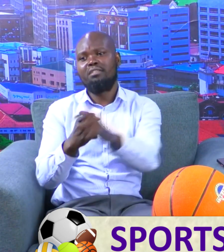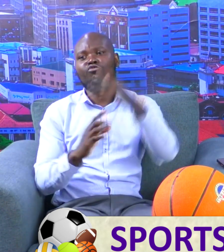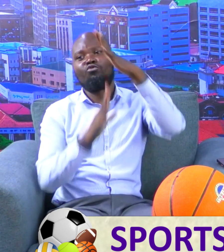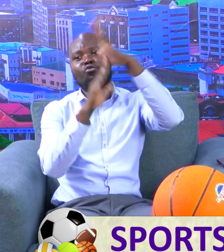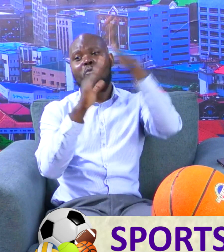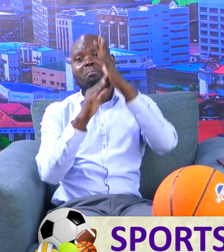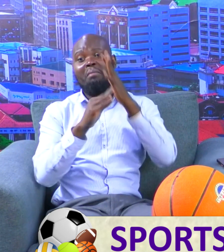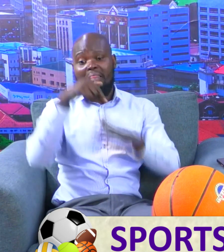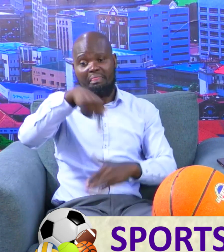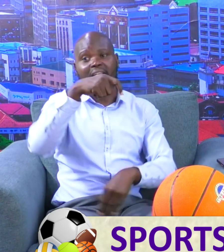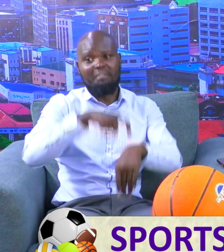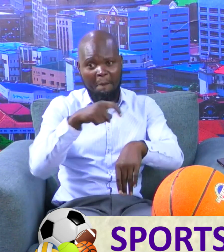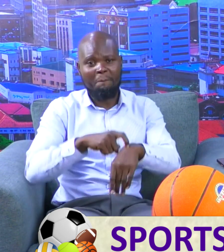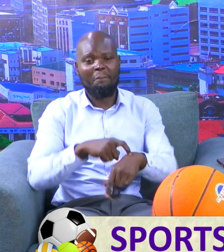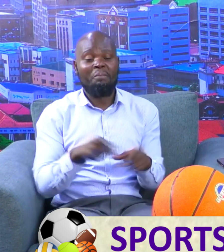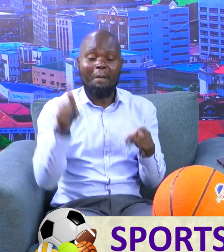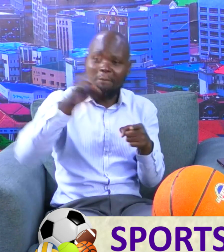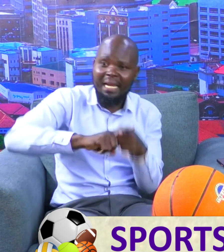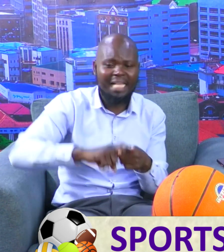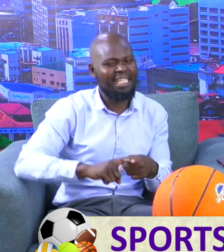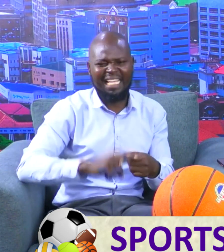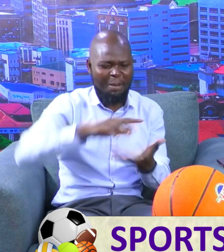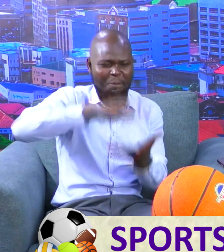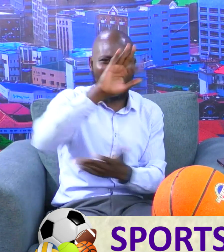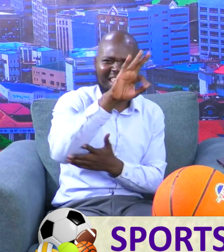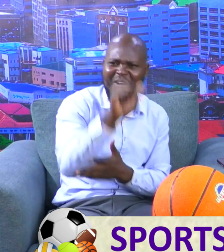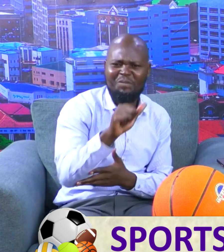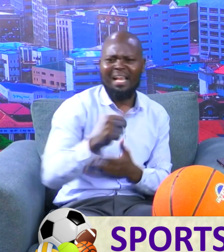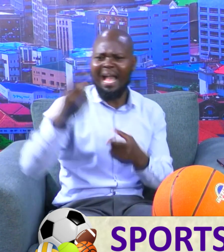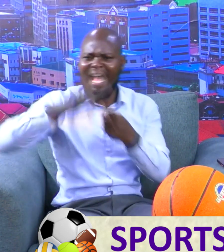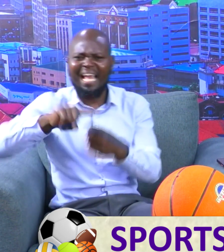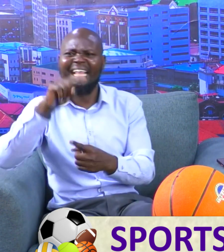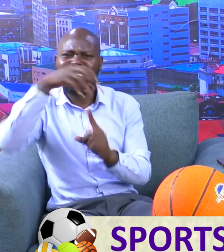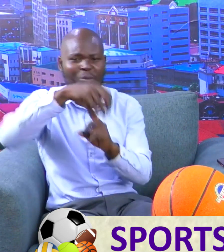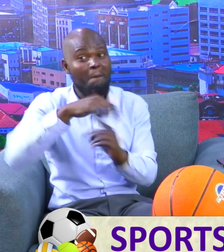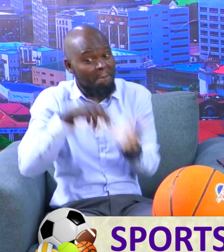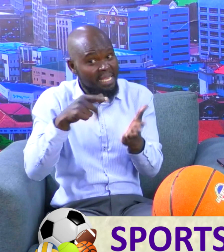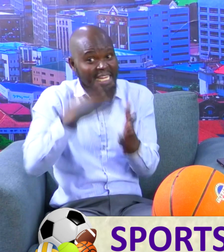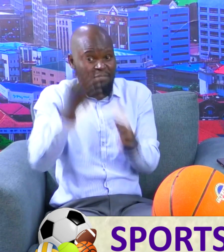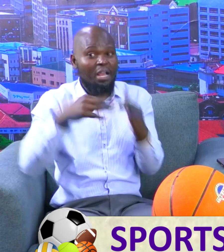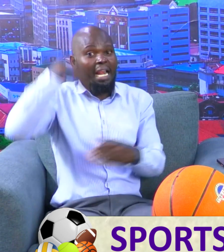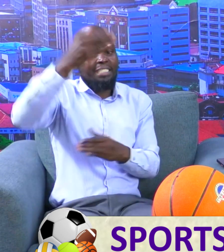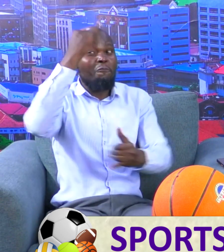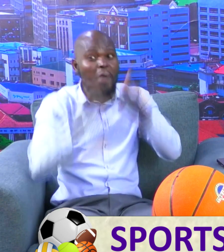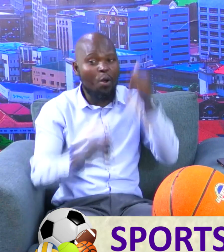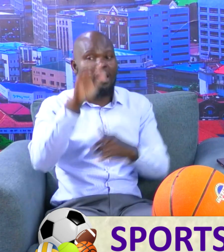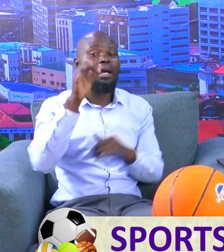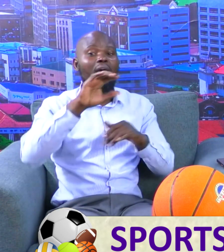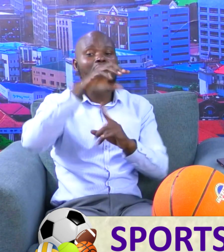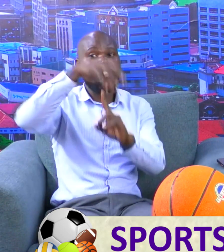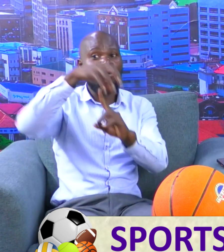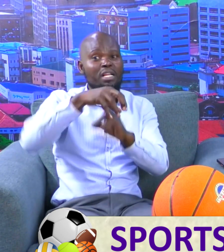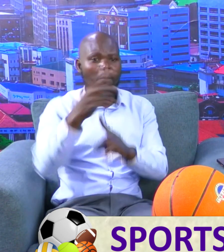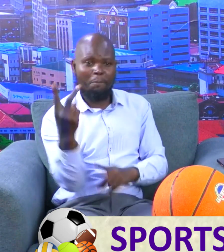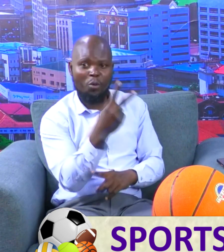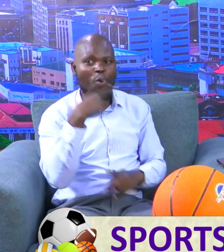So I feel that's why this time he was able to win both the awards, because of the aim and the goals he had in life.